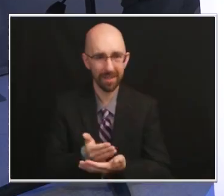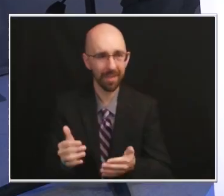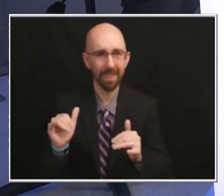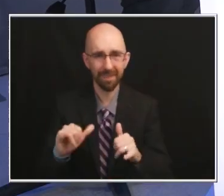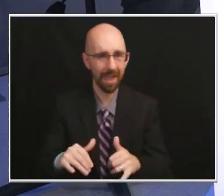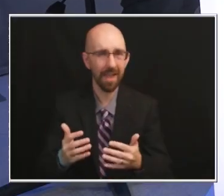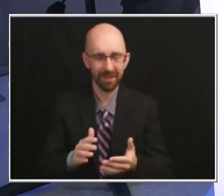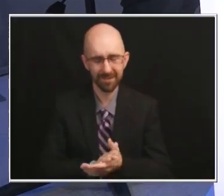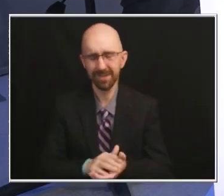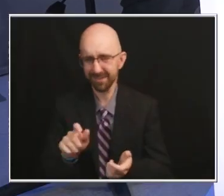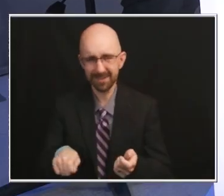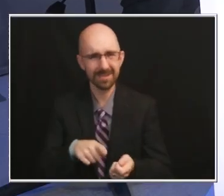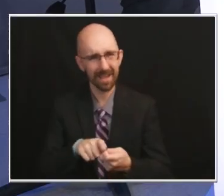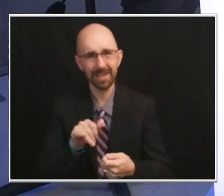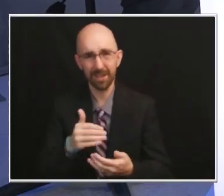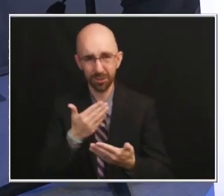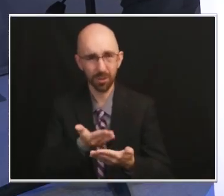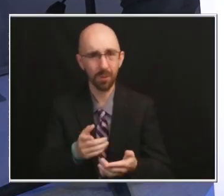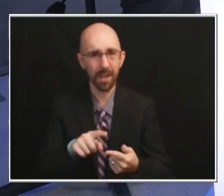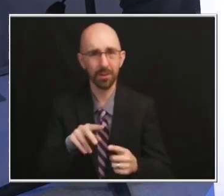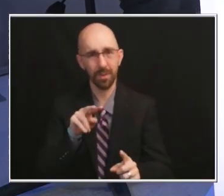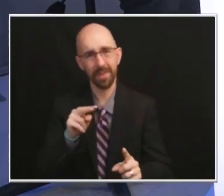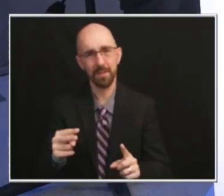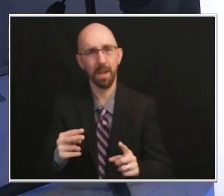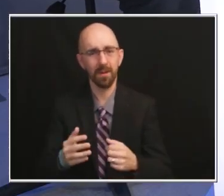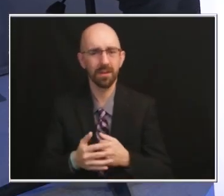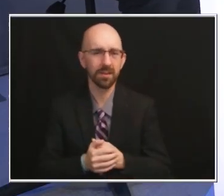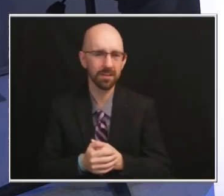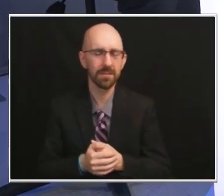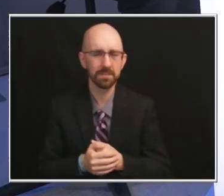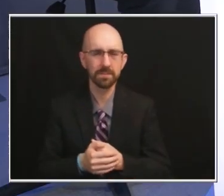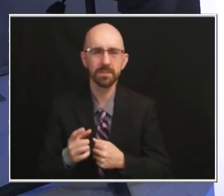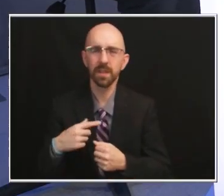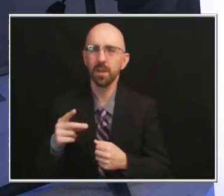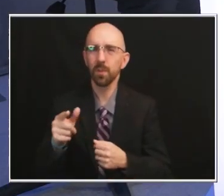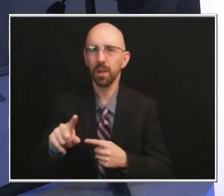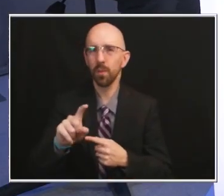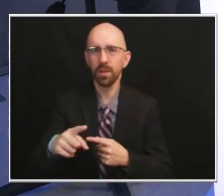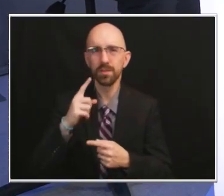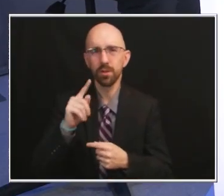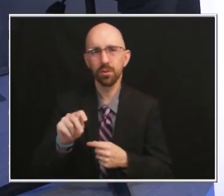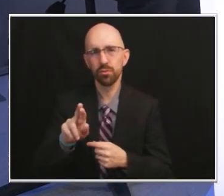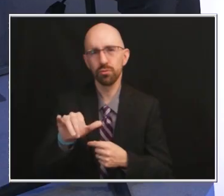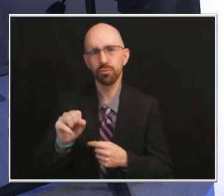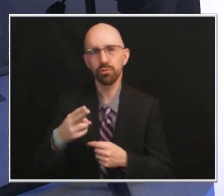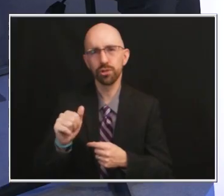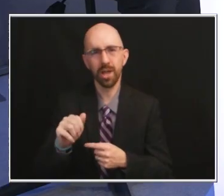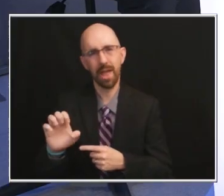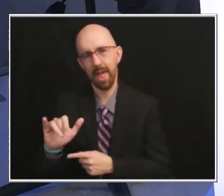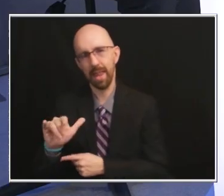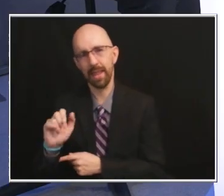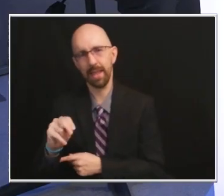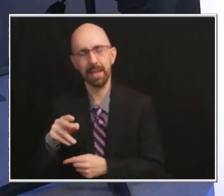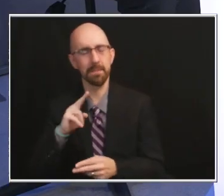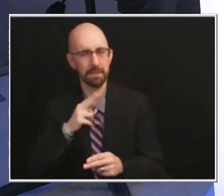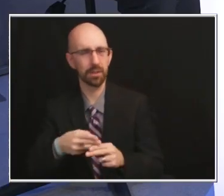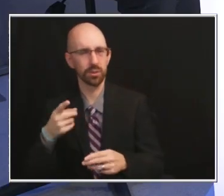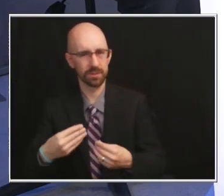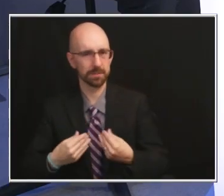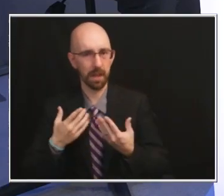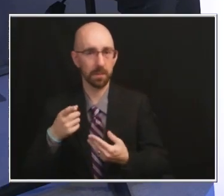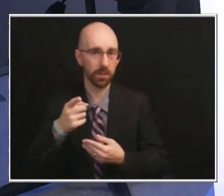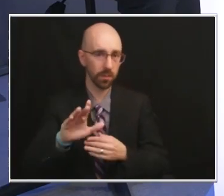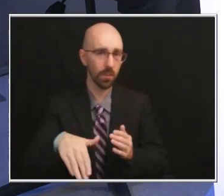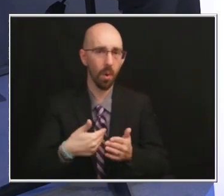exactly. That's a good way to think about it. I do have a quick question for Tricia, because Eileen mentioned she was inspired by you, and all these patients were coming